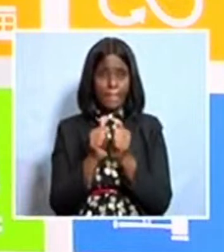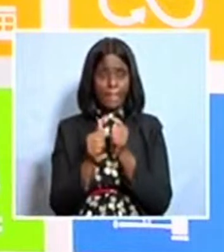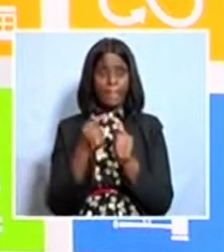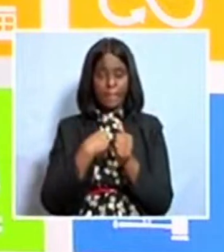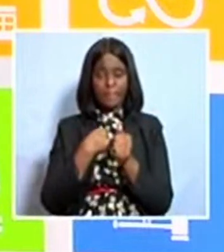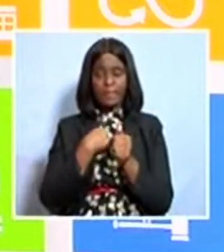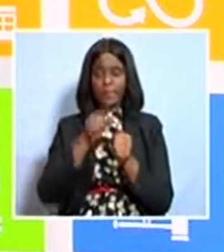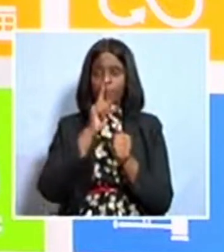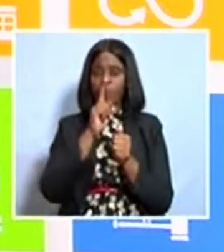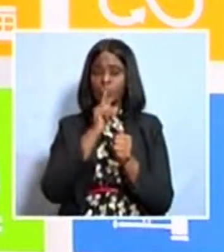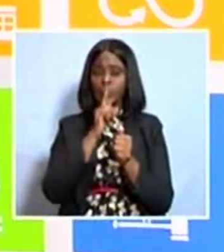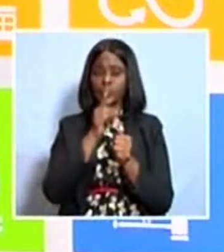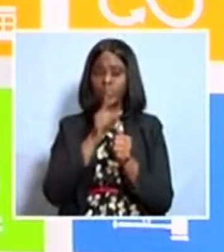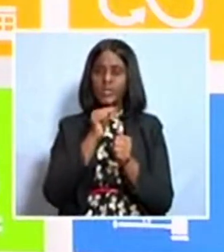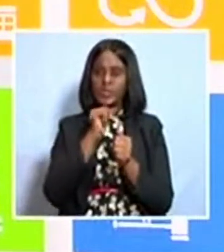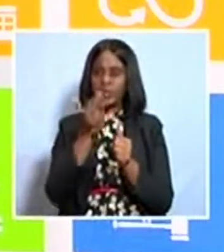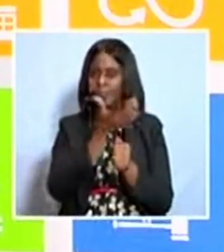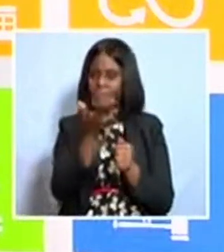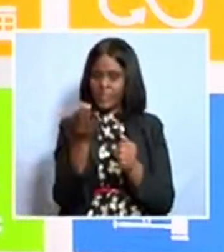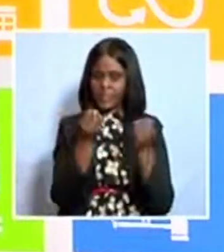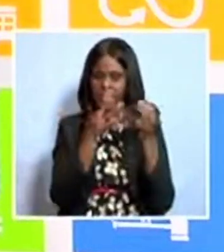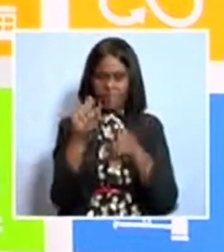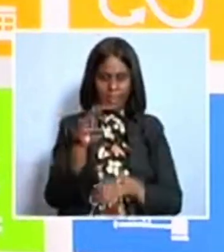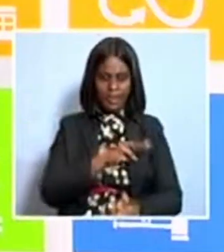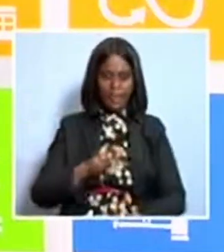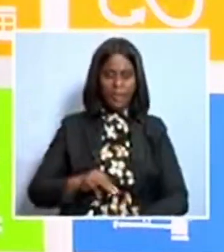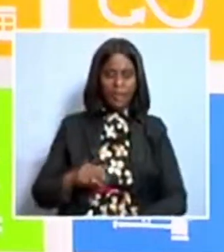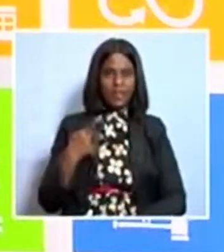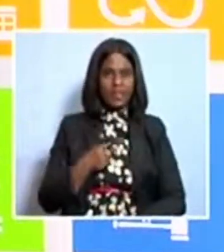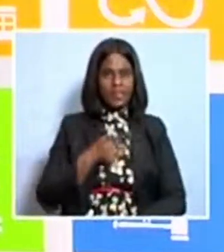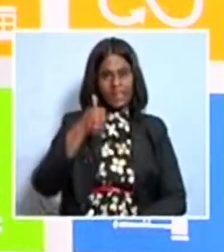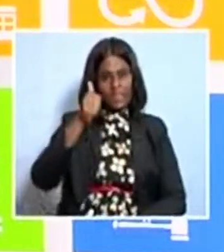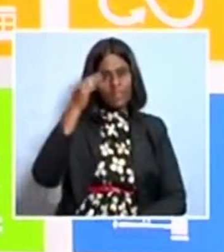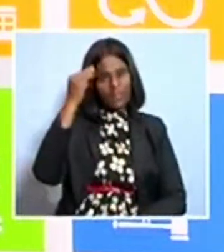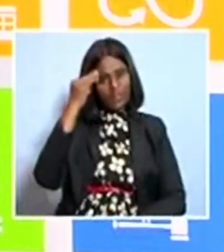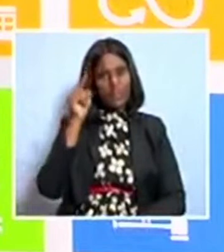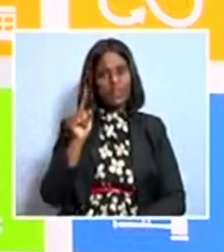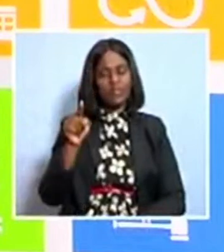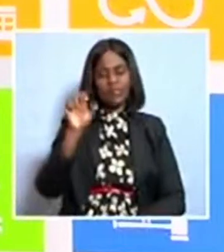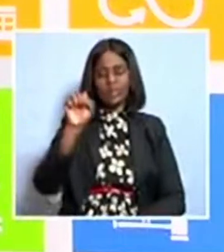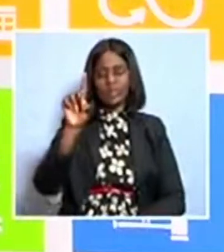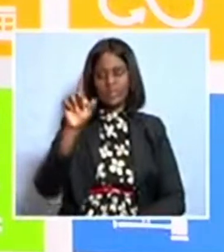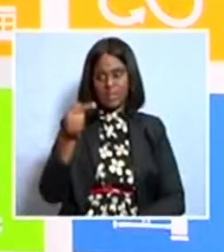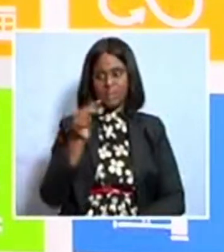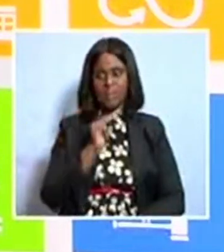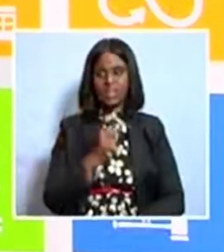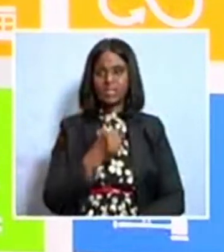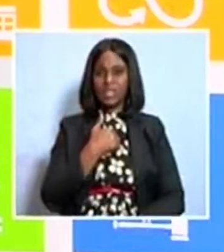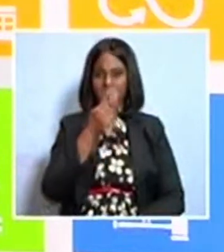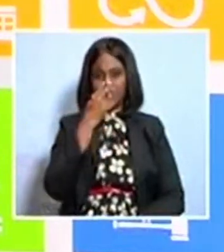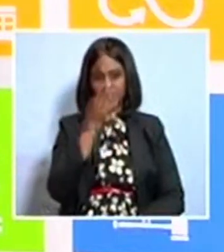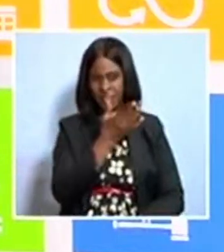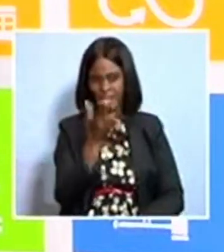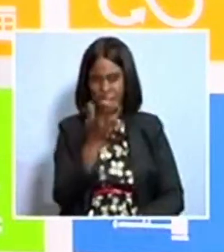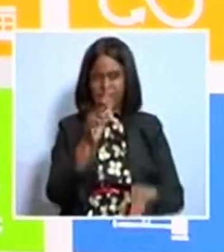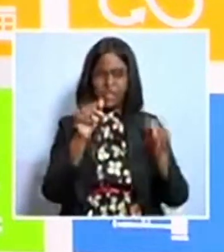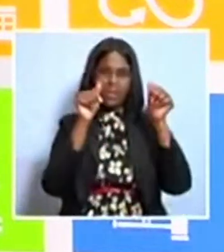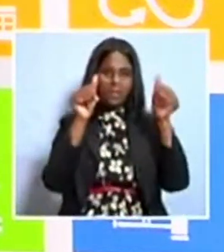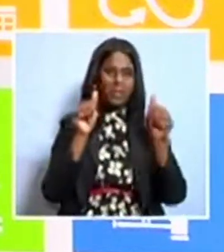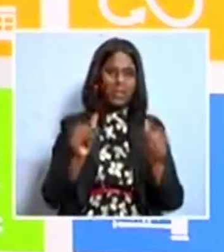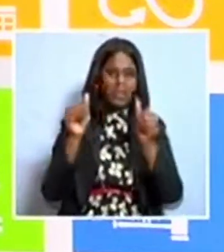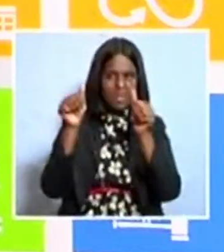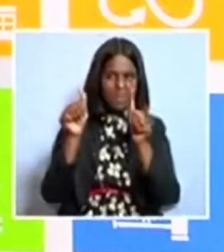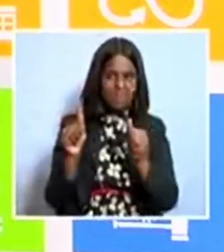sure not most of the members of parliament are conversant with SDGs. We've seen them around, and the posters around,